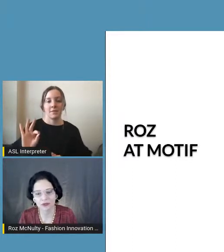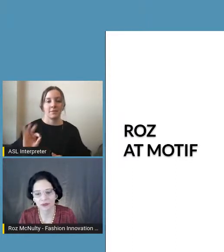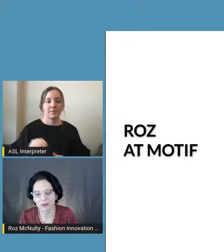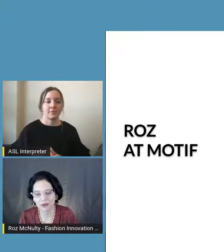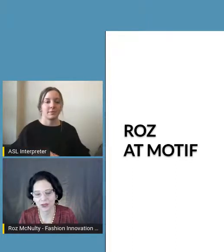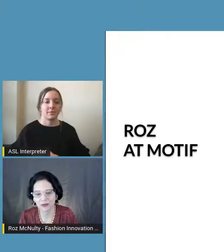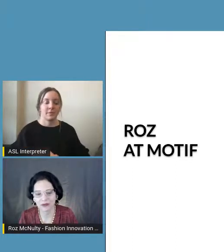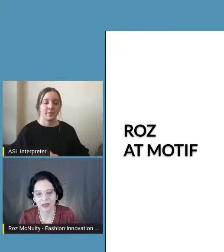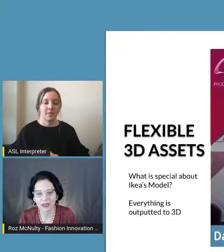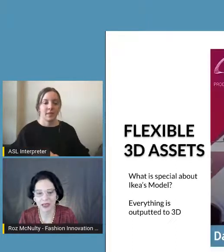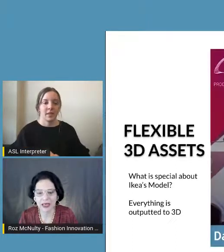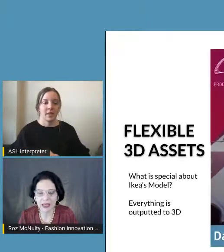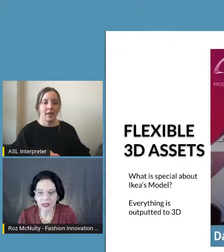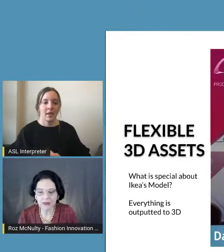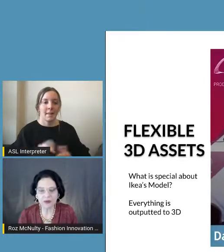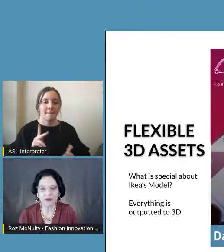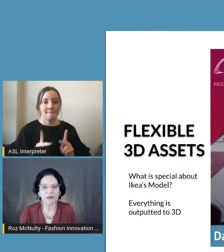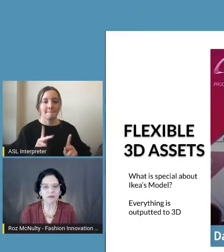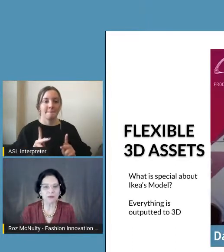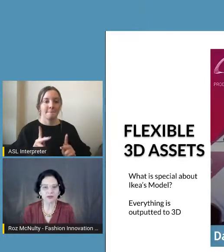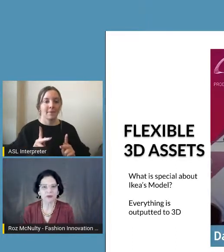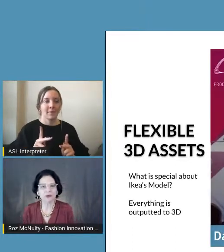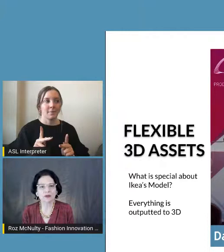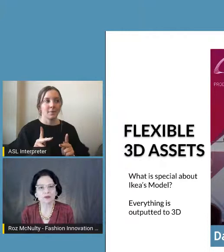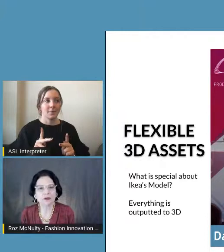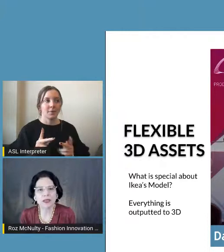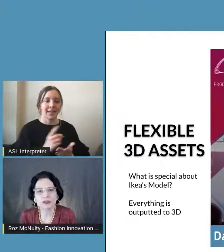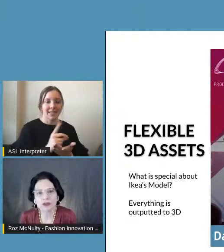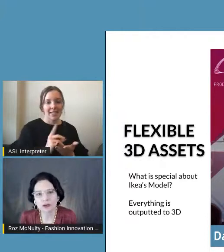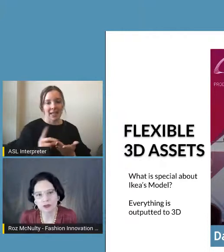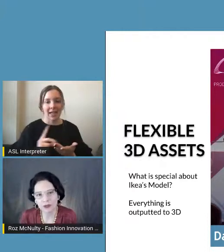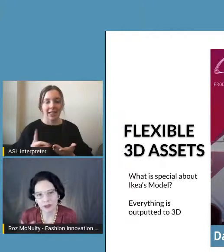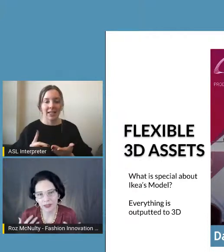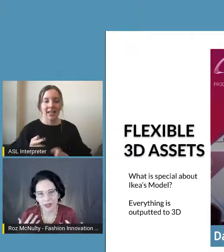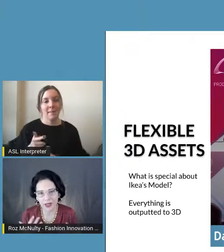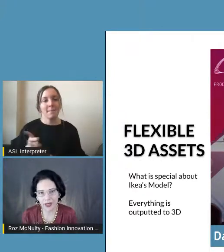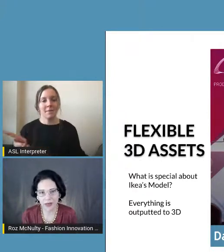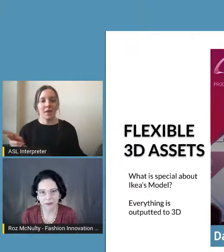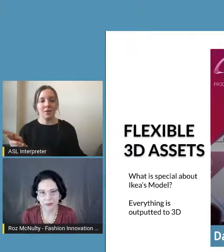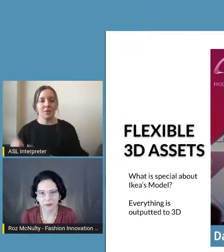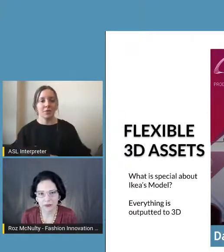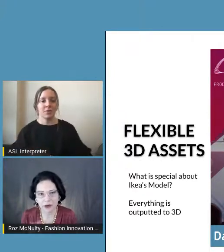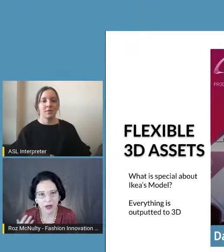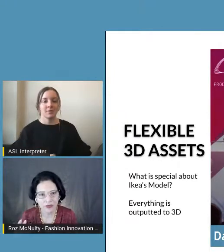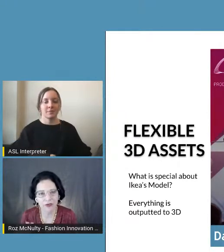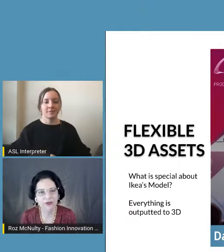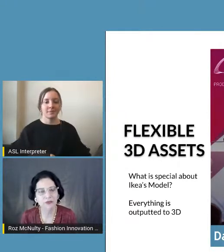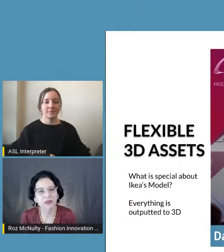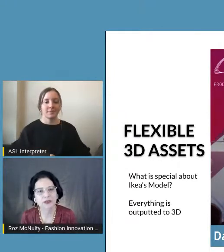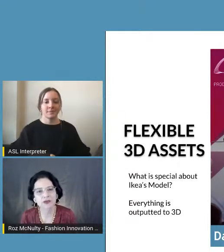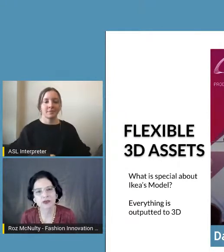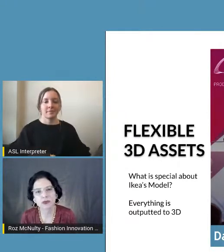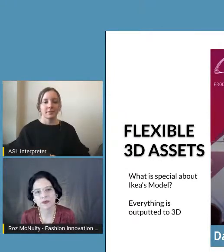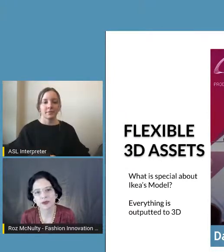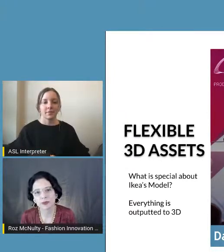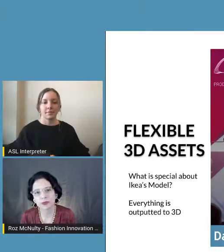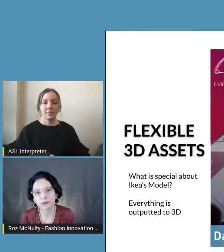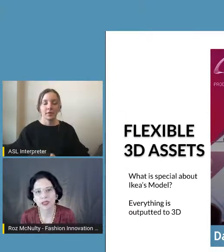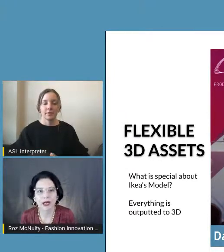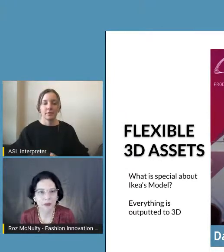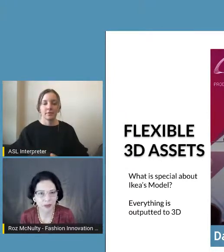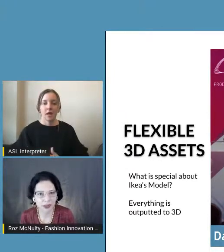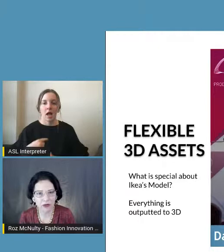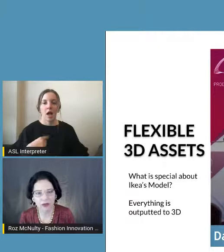to design for themselves. So one of the most influential talks I've ever been to was